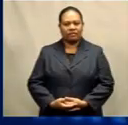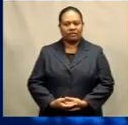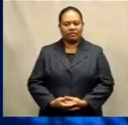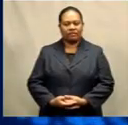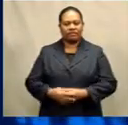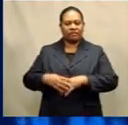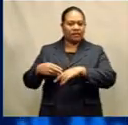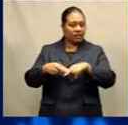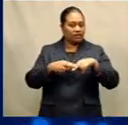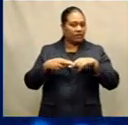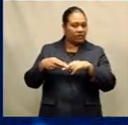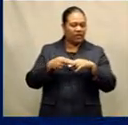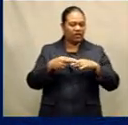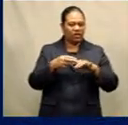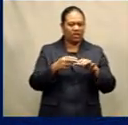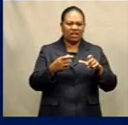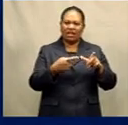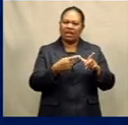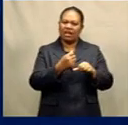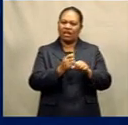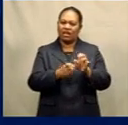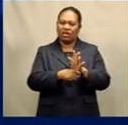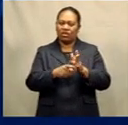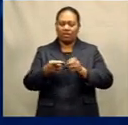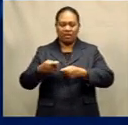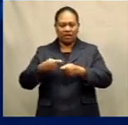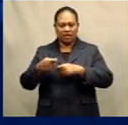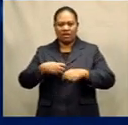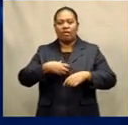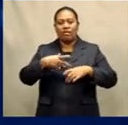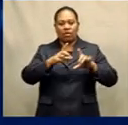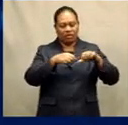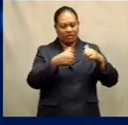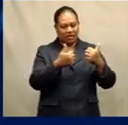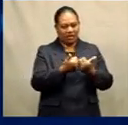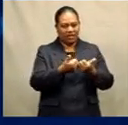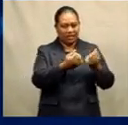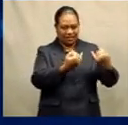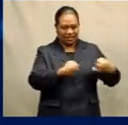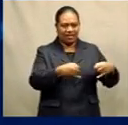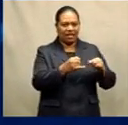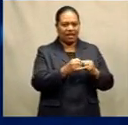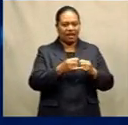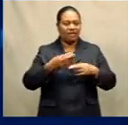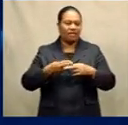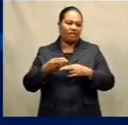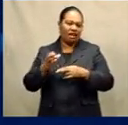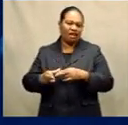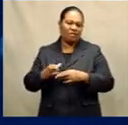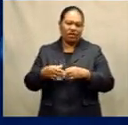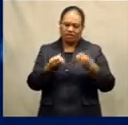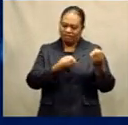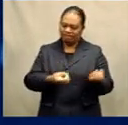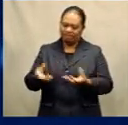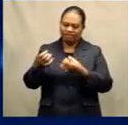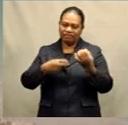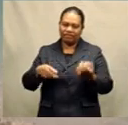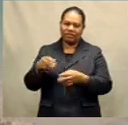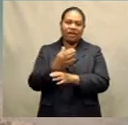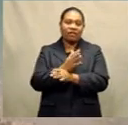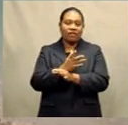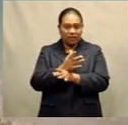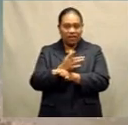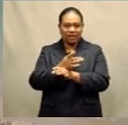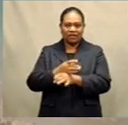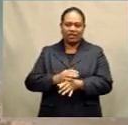The Fiji Agro Marketing Authority hopes to contract more farmers in the Maritime Islands to increase our fish supply to overseas markets.